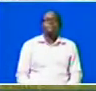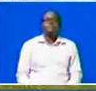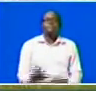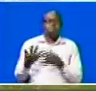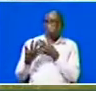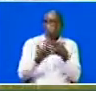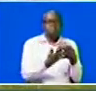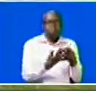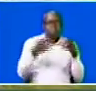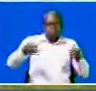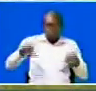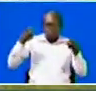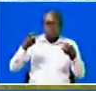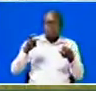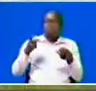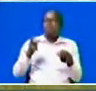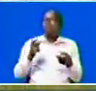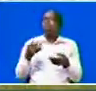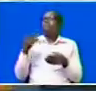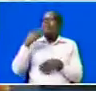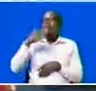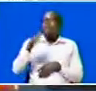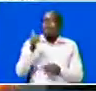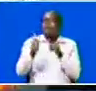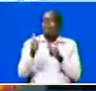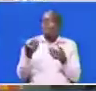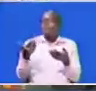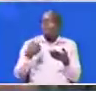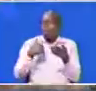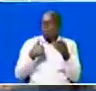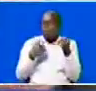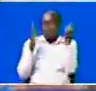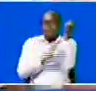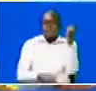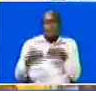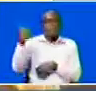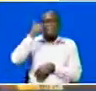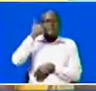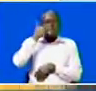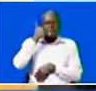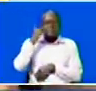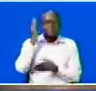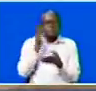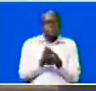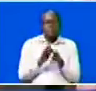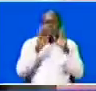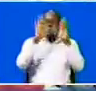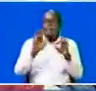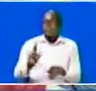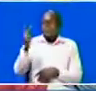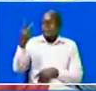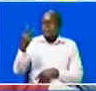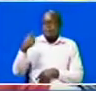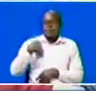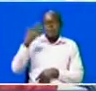Kunaswa kwa shehena baada ya nyingine, hususan sukari inayodaiwa ina madini hatari, ni swala nyeti nchini Kenya. I don't know if